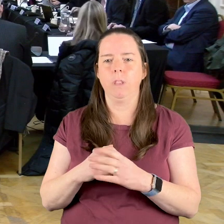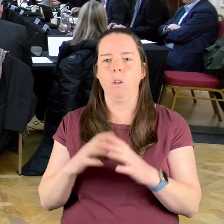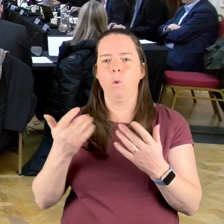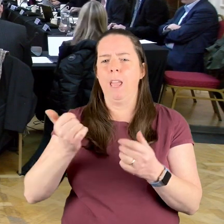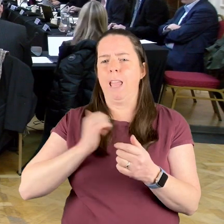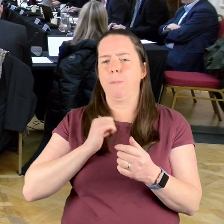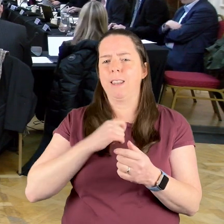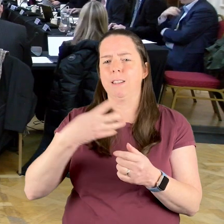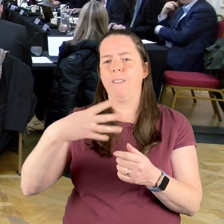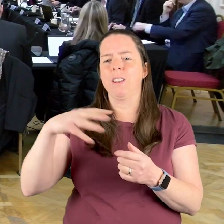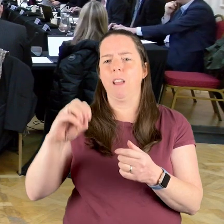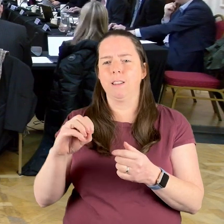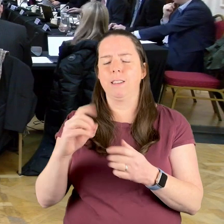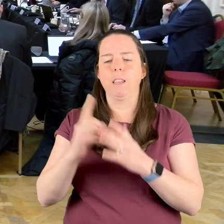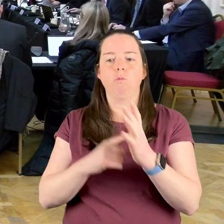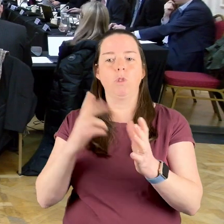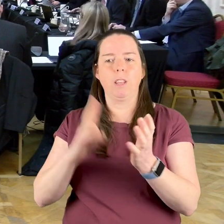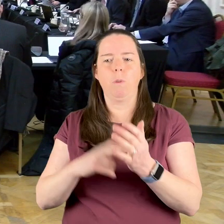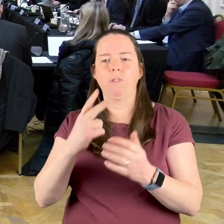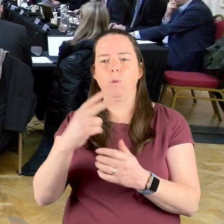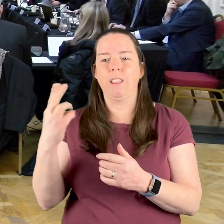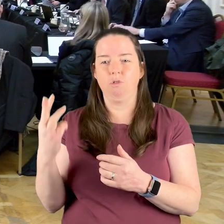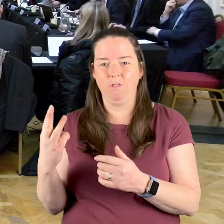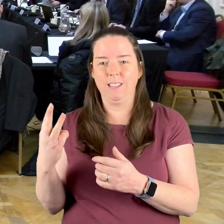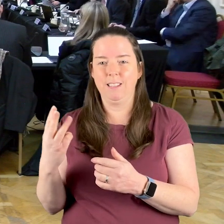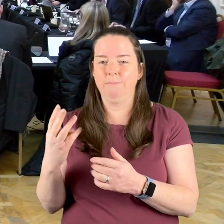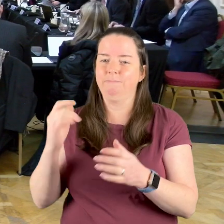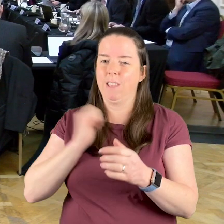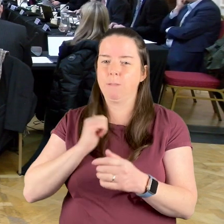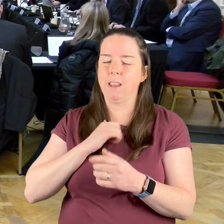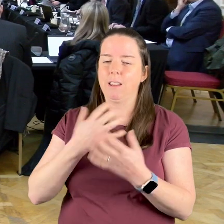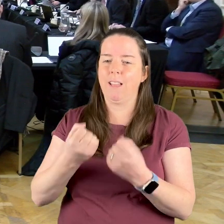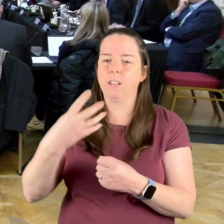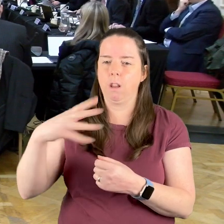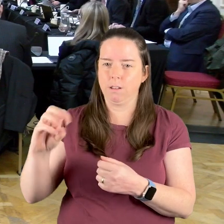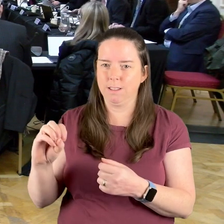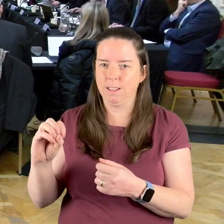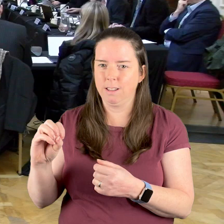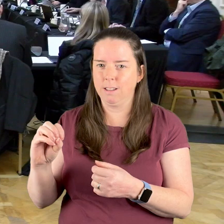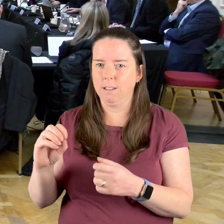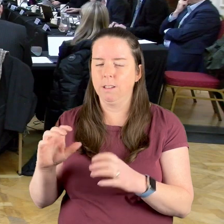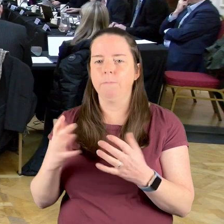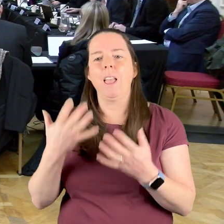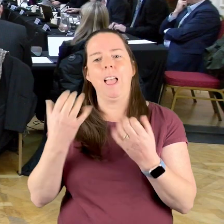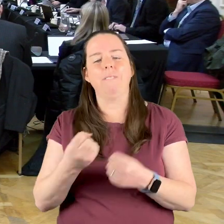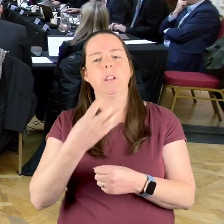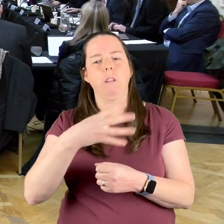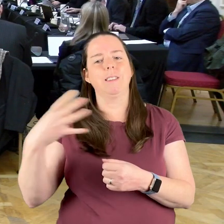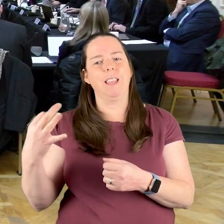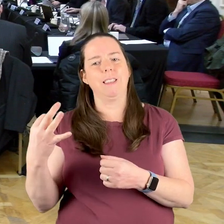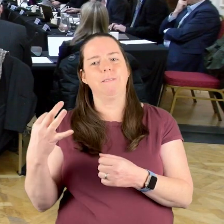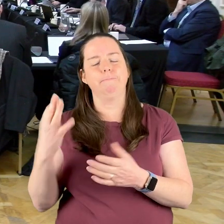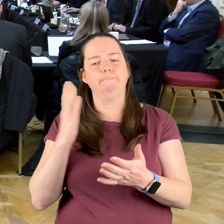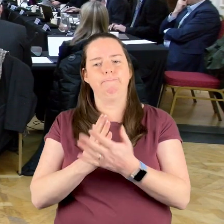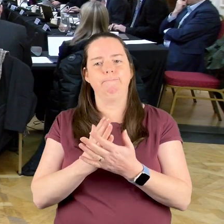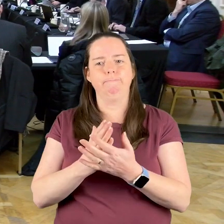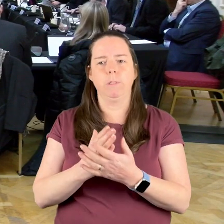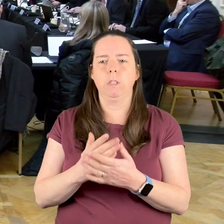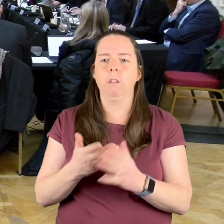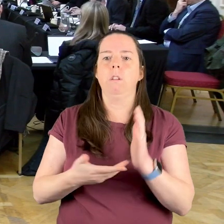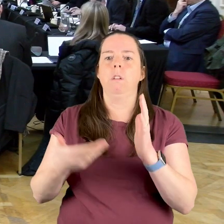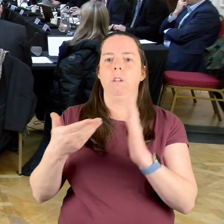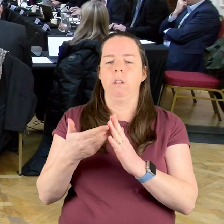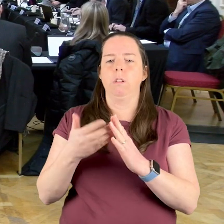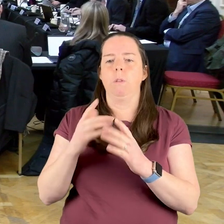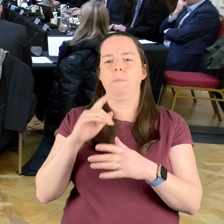equivalent capacity, where we expected to have 90 in January 23, we're at 98. In addition, we made